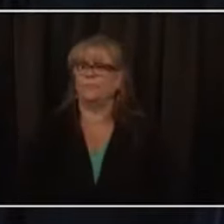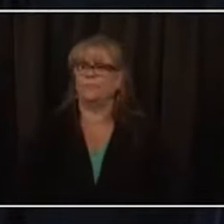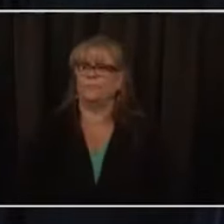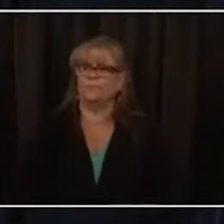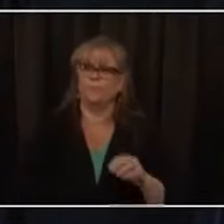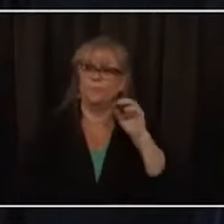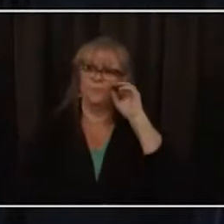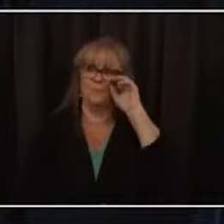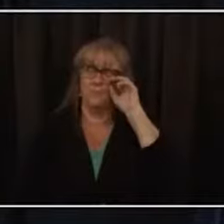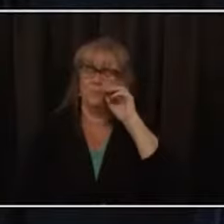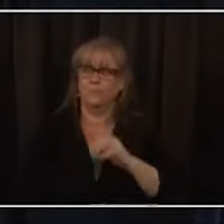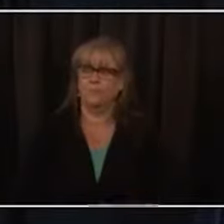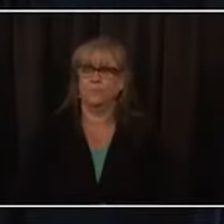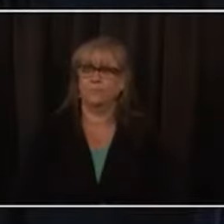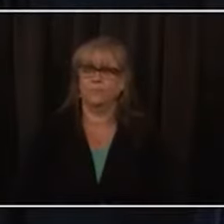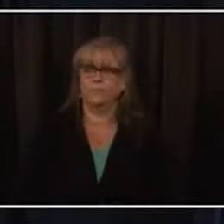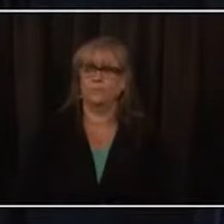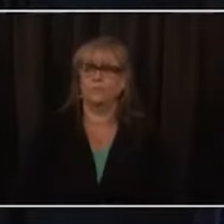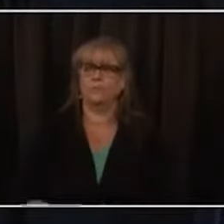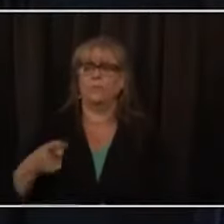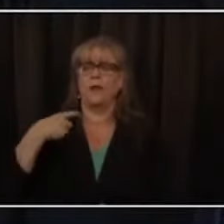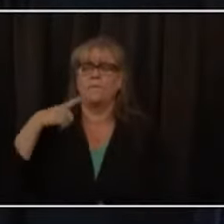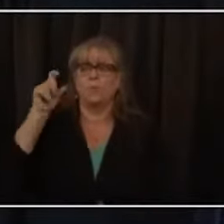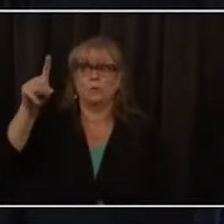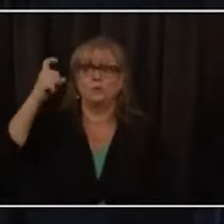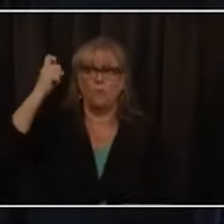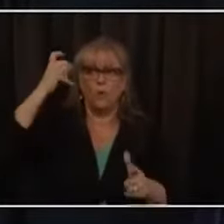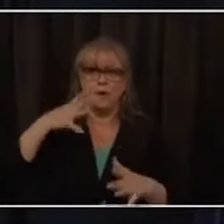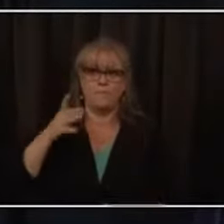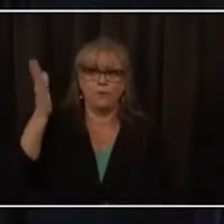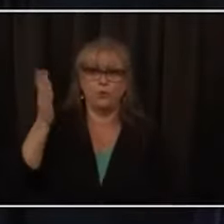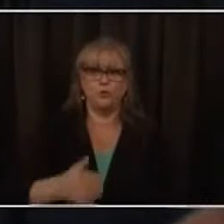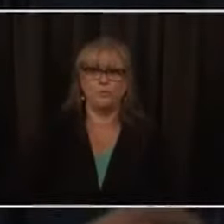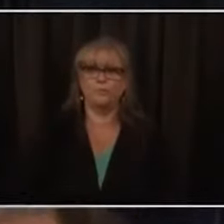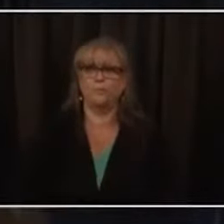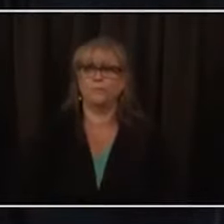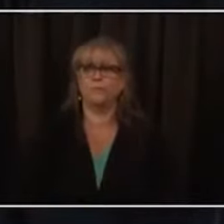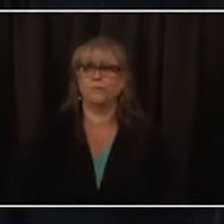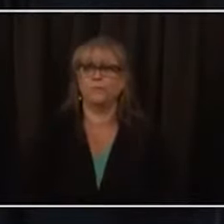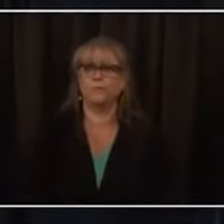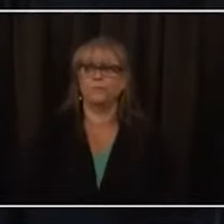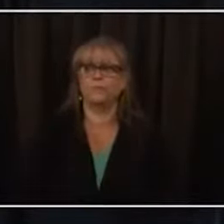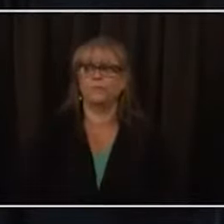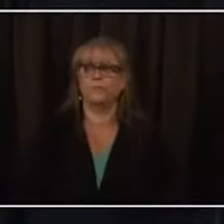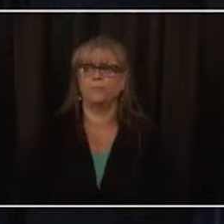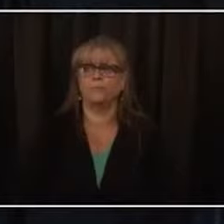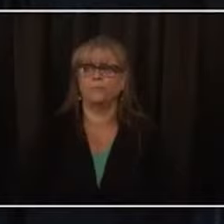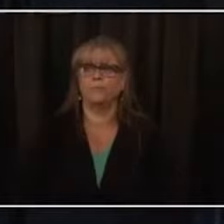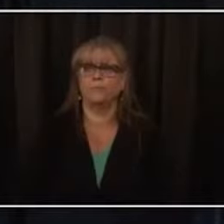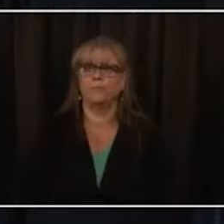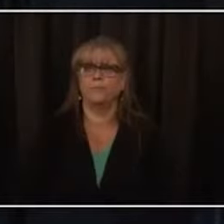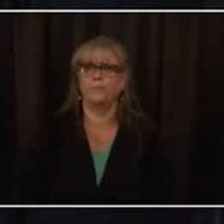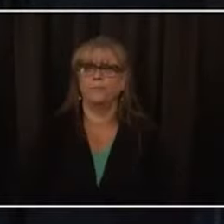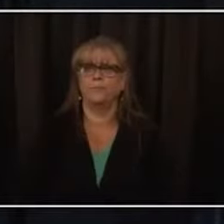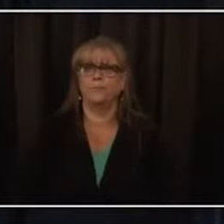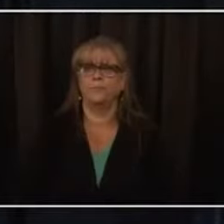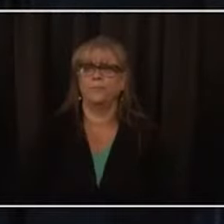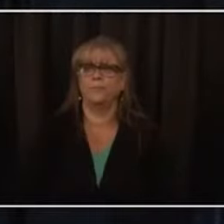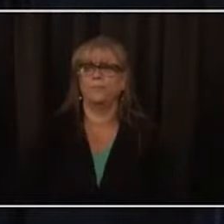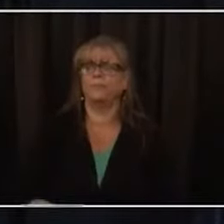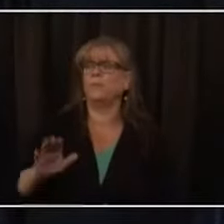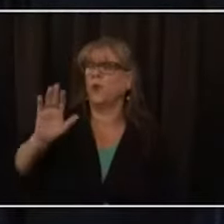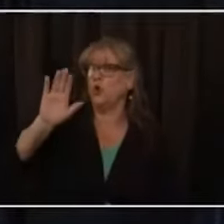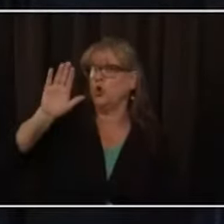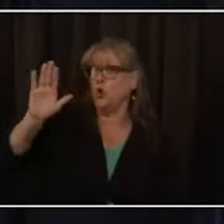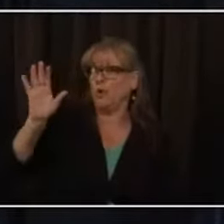Hi, this question is for Governor Polis. This is Patty with the Associated Press. I wanted to know if you can explain the decision to continue the transition to